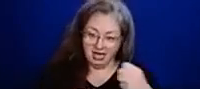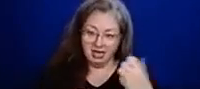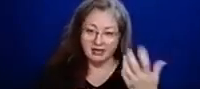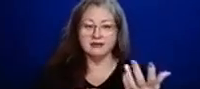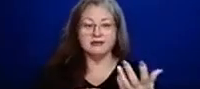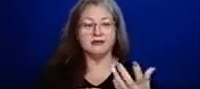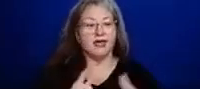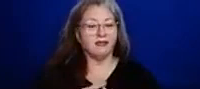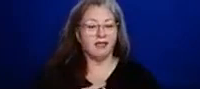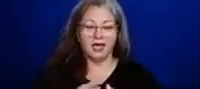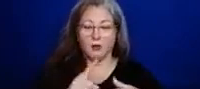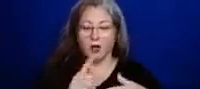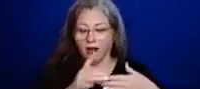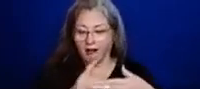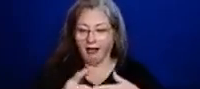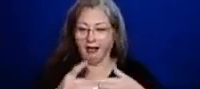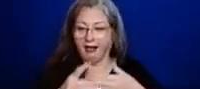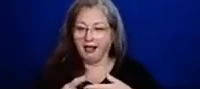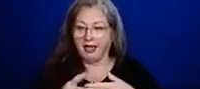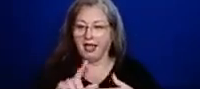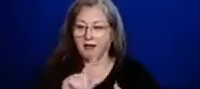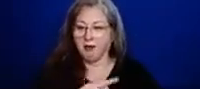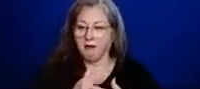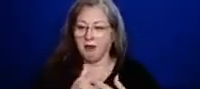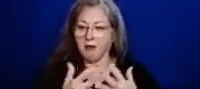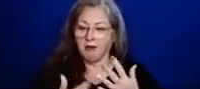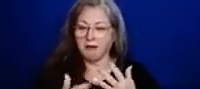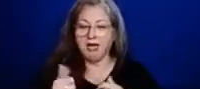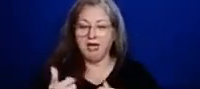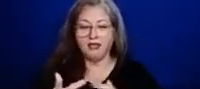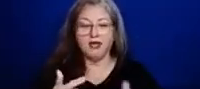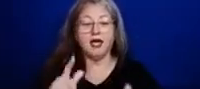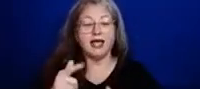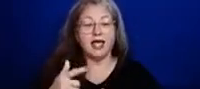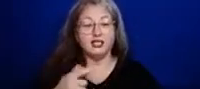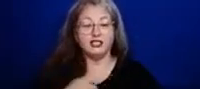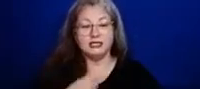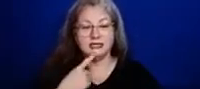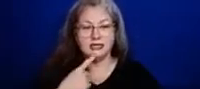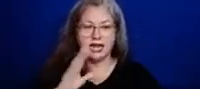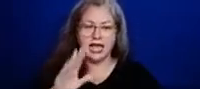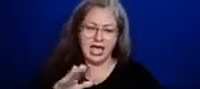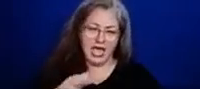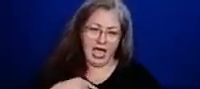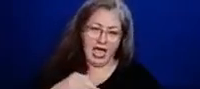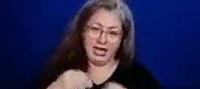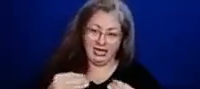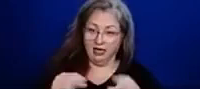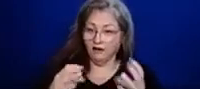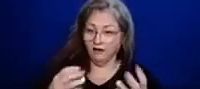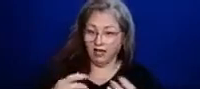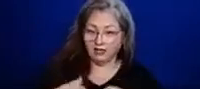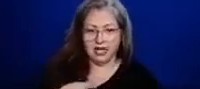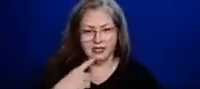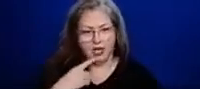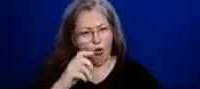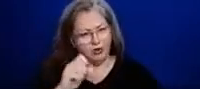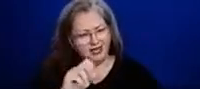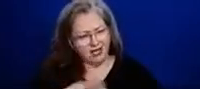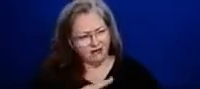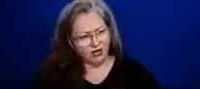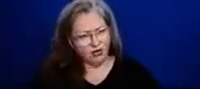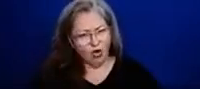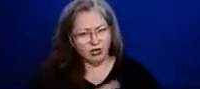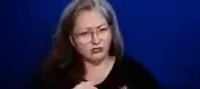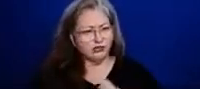thing led to the other one, because then I asked, then she said, I can give you a workshop. And I said, yes, of course. When do